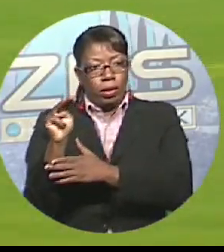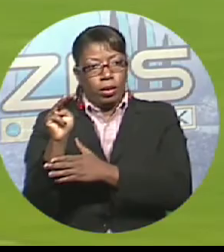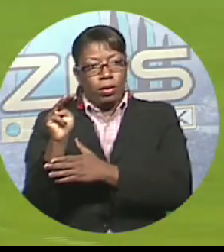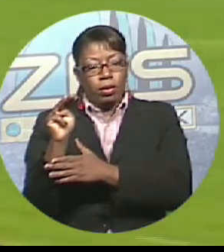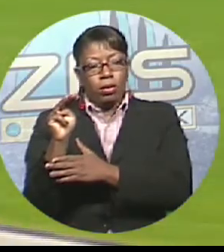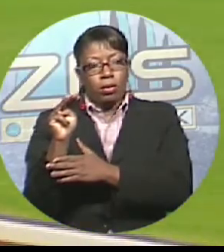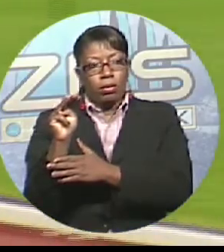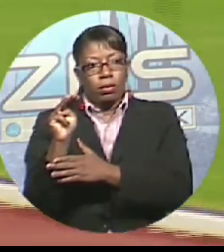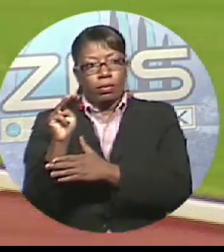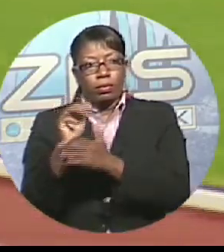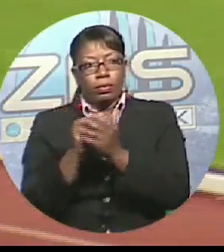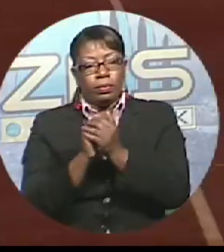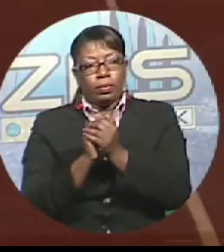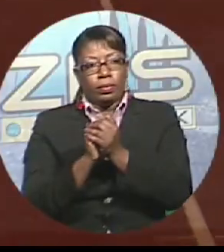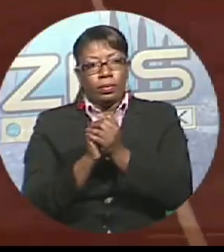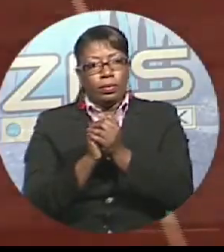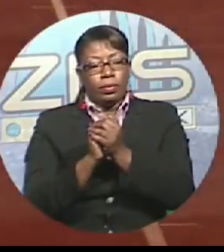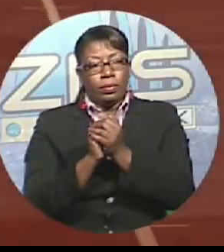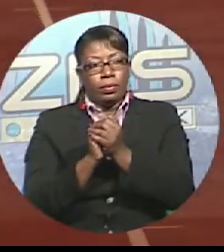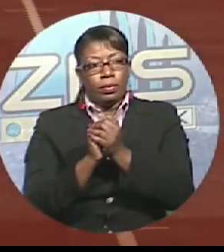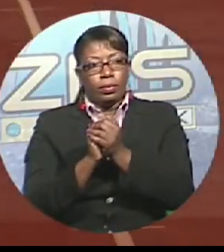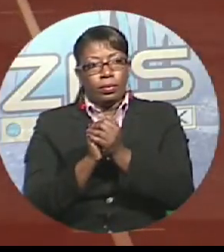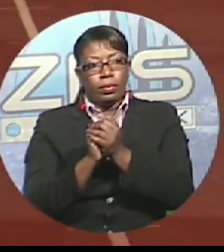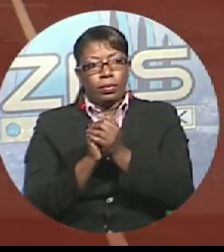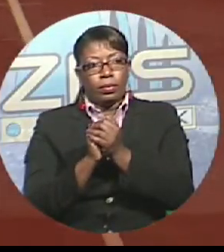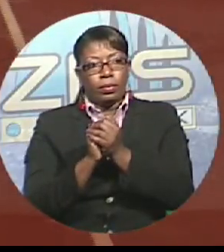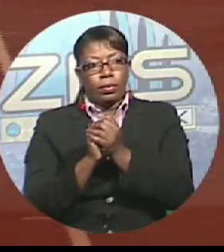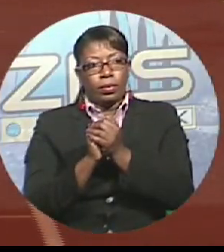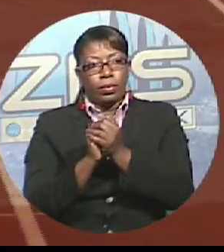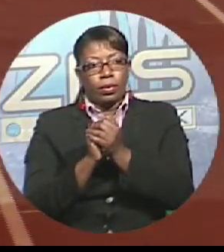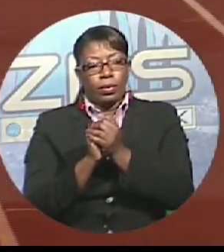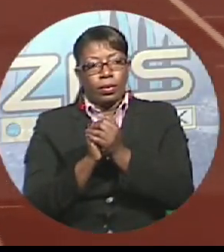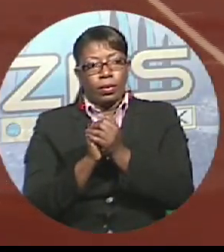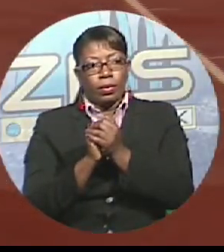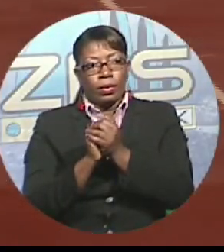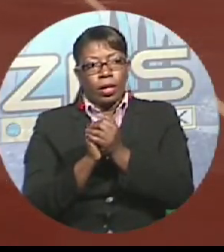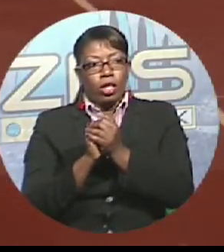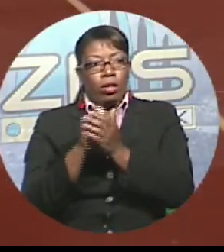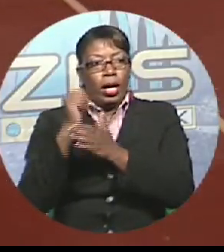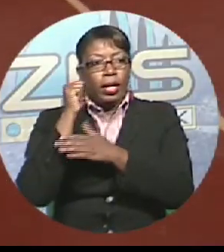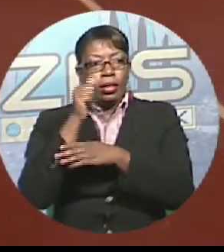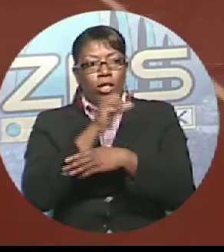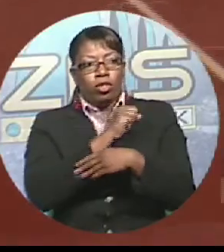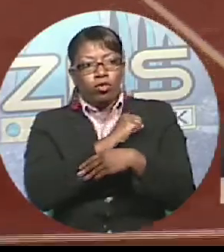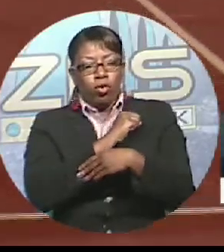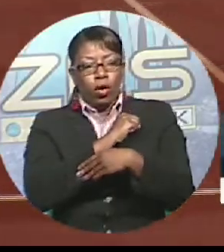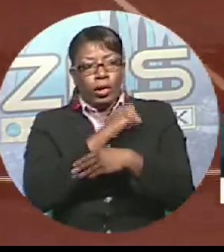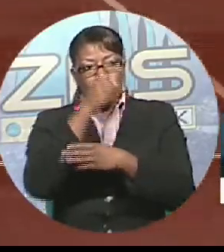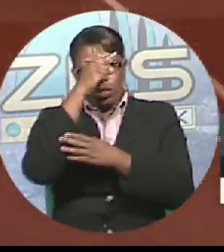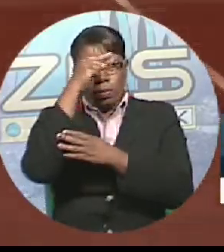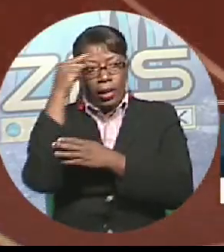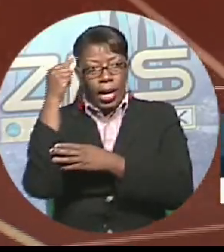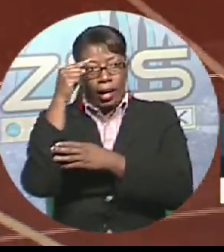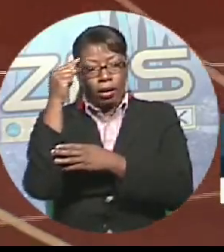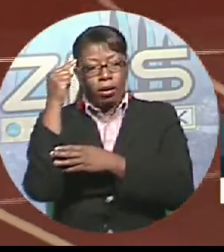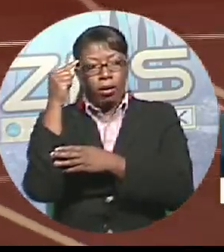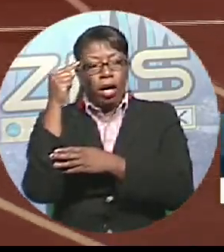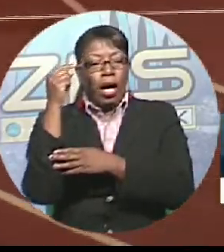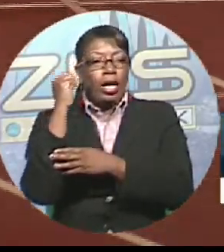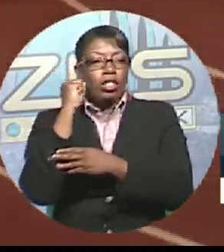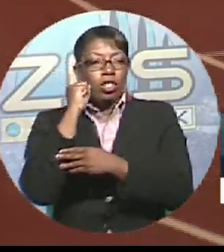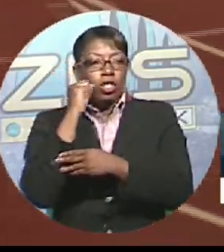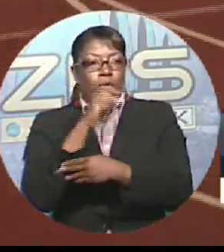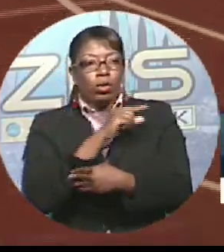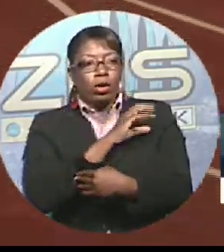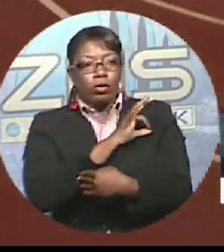Bahamas' last 2 World Junior Champions. And coming down the stretch like 2 thoroughbreds, Anthony Strawn in the black would get the best of Shaniqua Q Ferguson